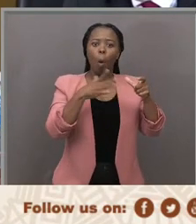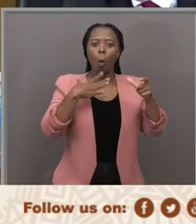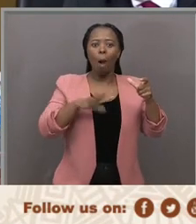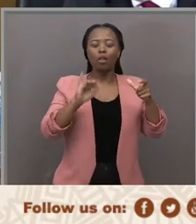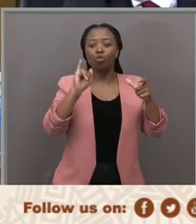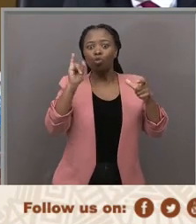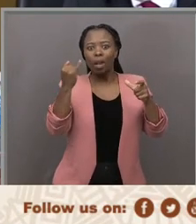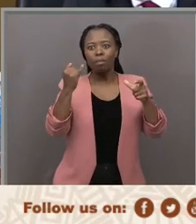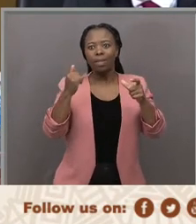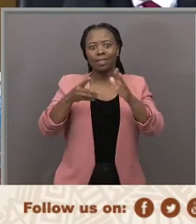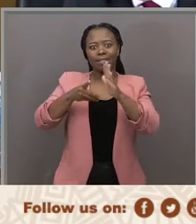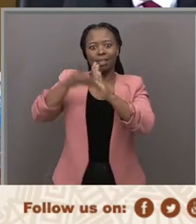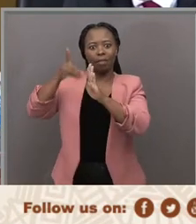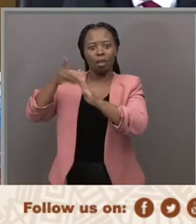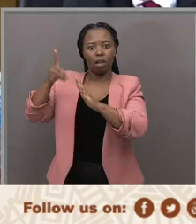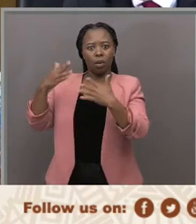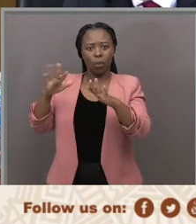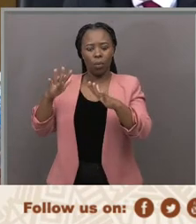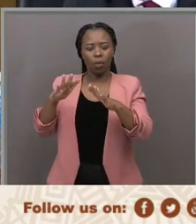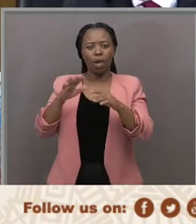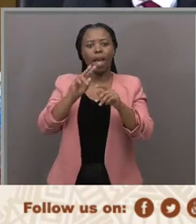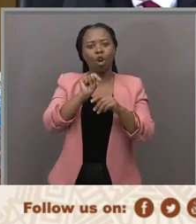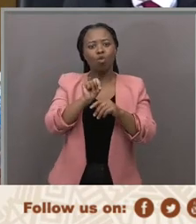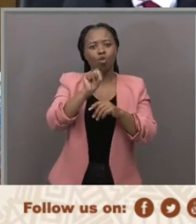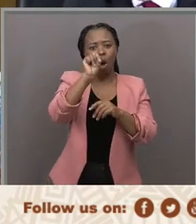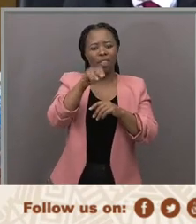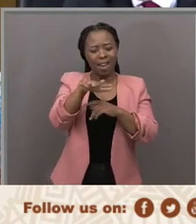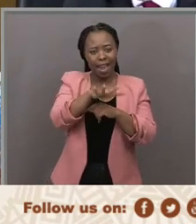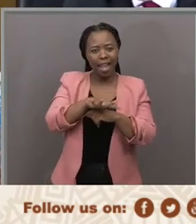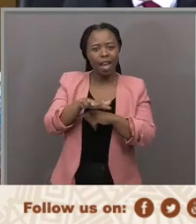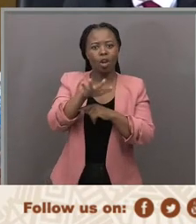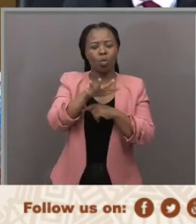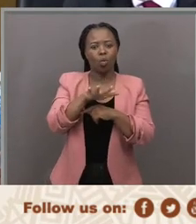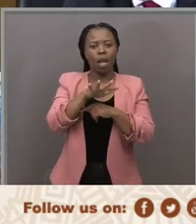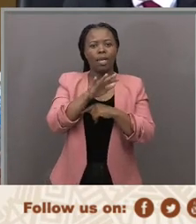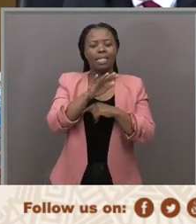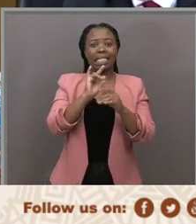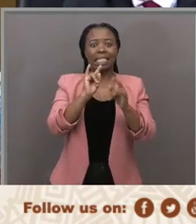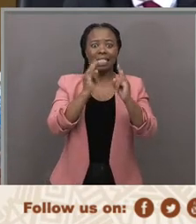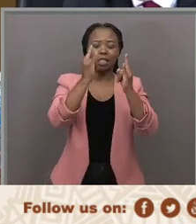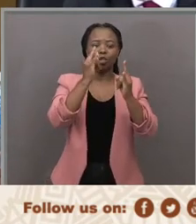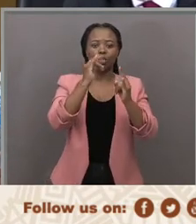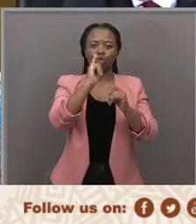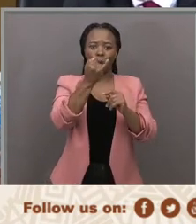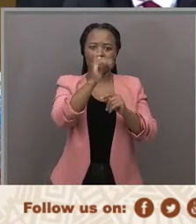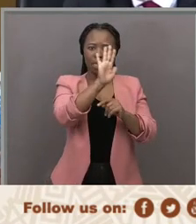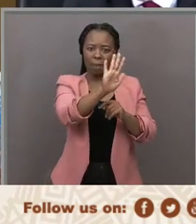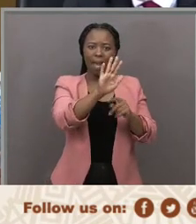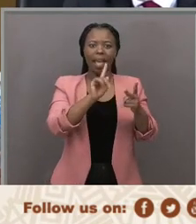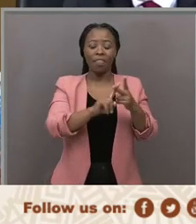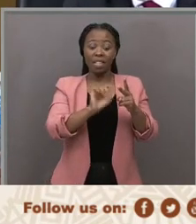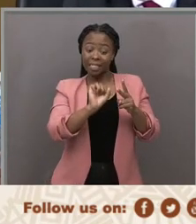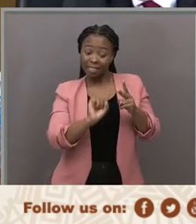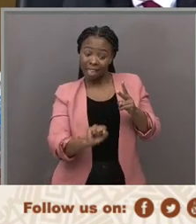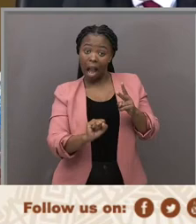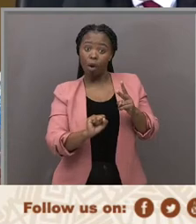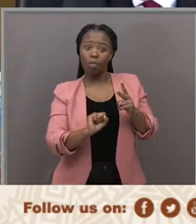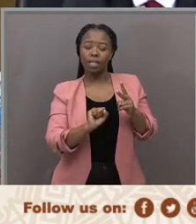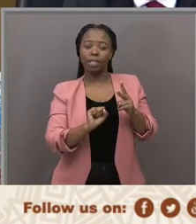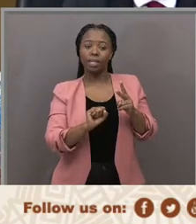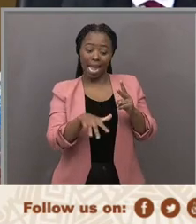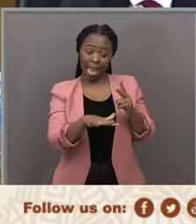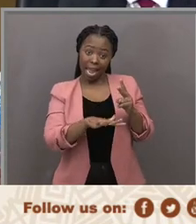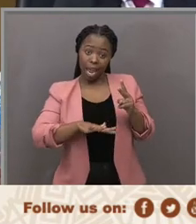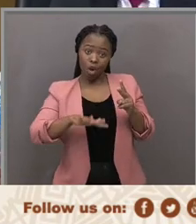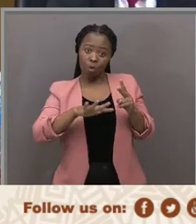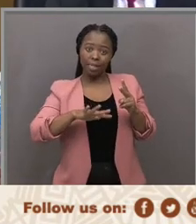the northern areas of the city of Johannesburg and the southern areas of the city of Johannesburg. So